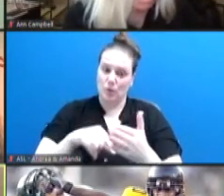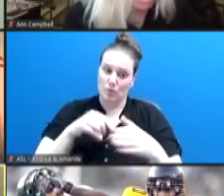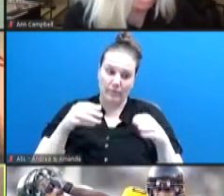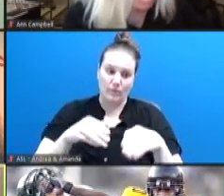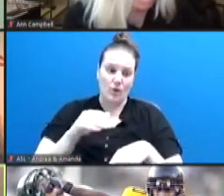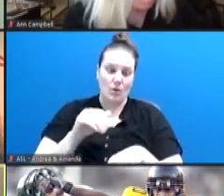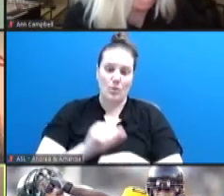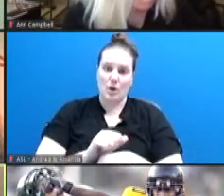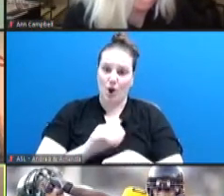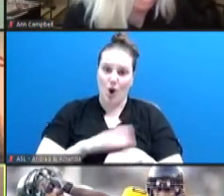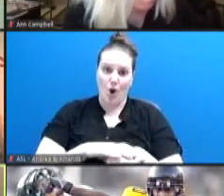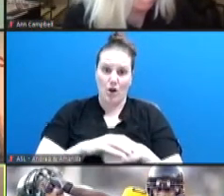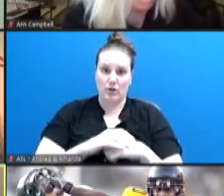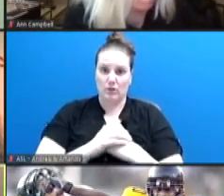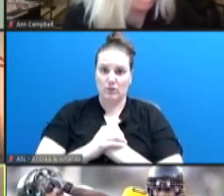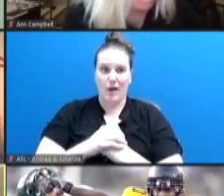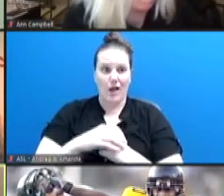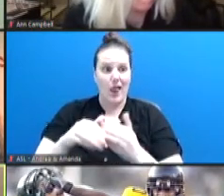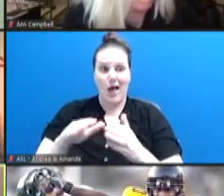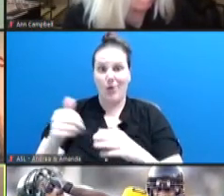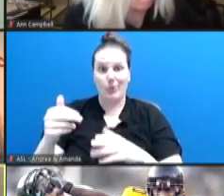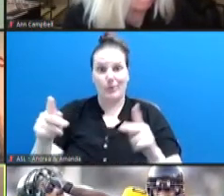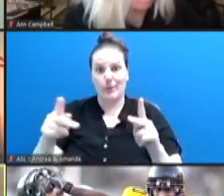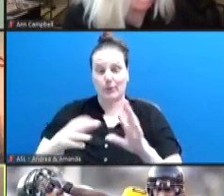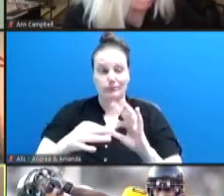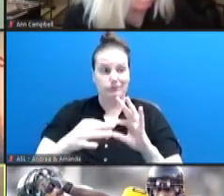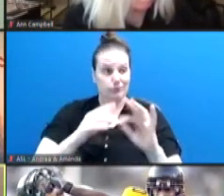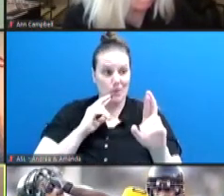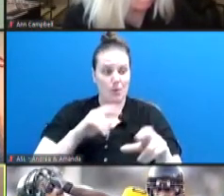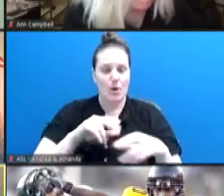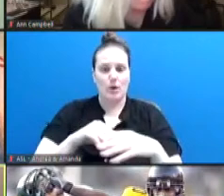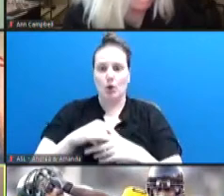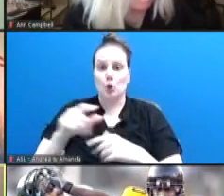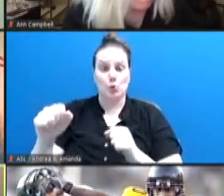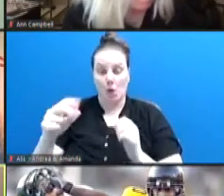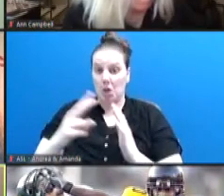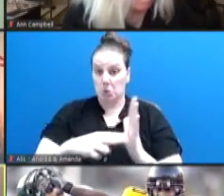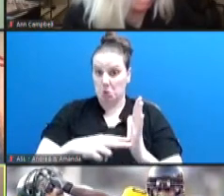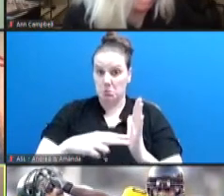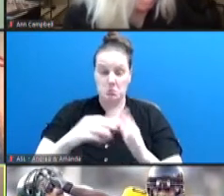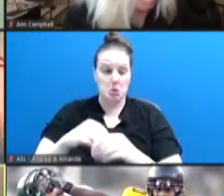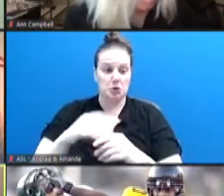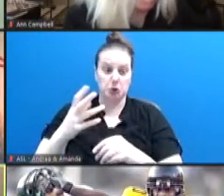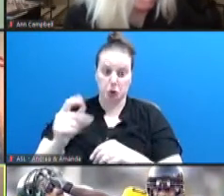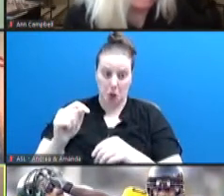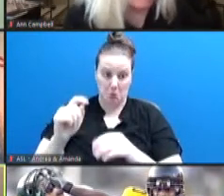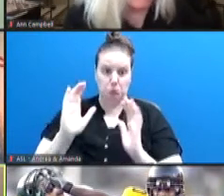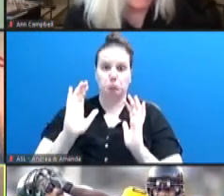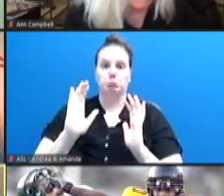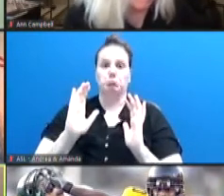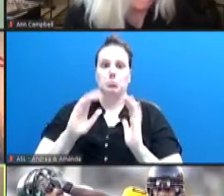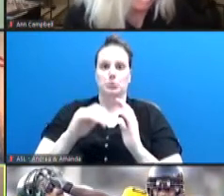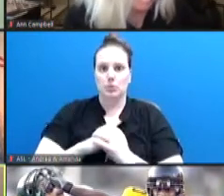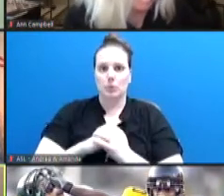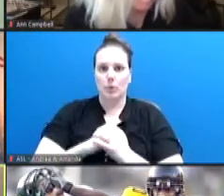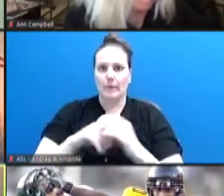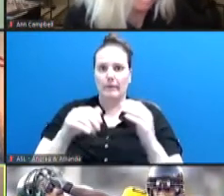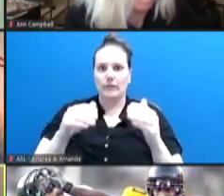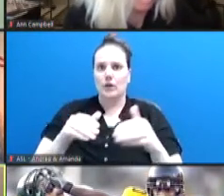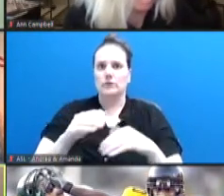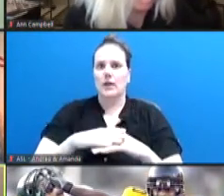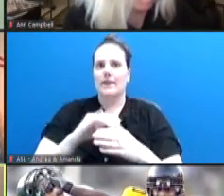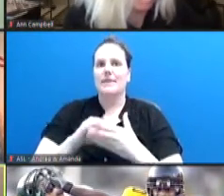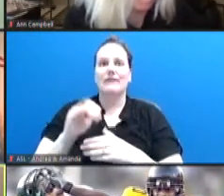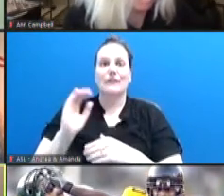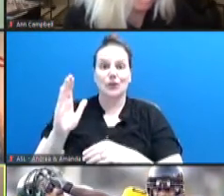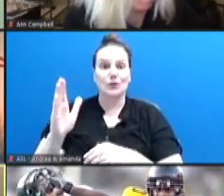just going to let others report out. And you can read it in the chat, and we'll be focusing on it in the future.